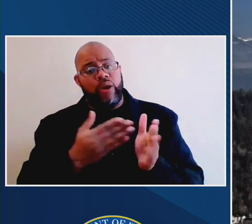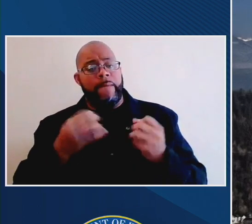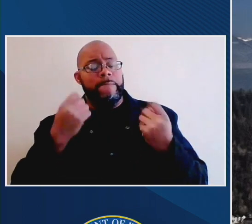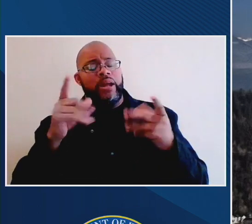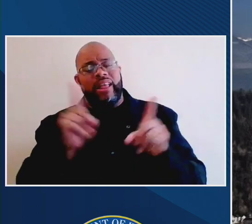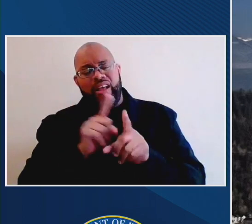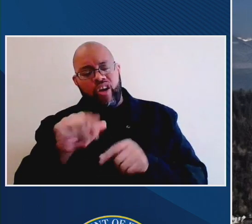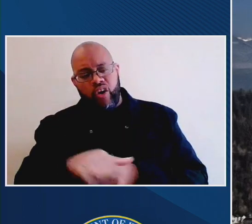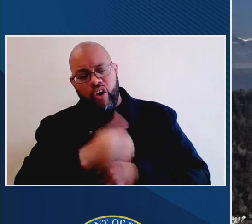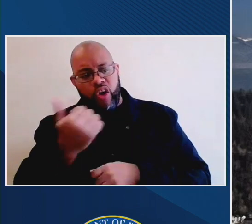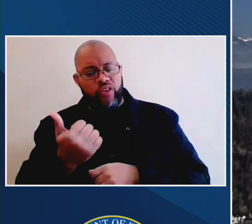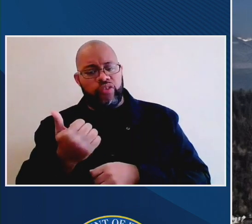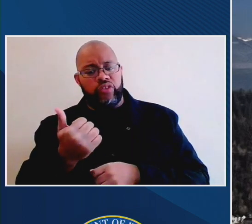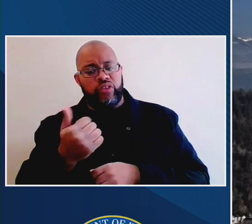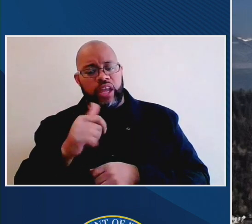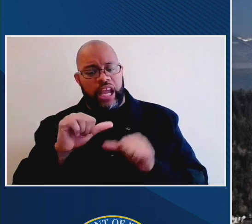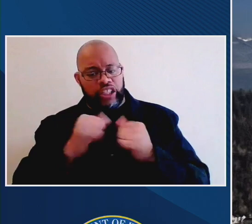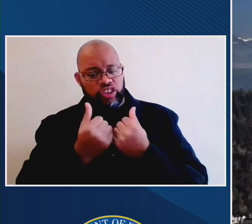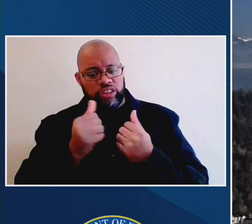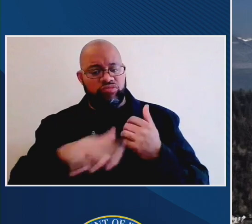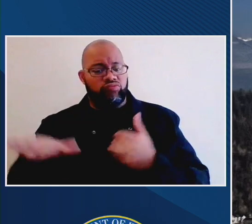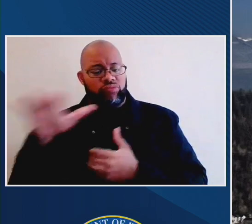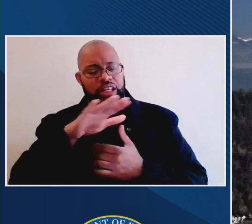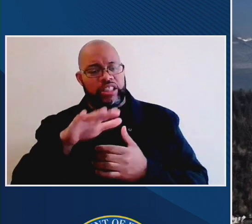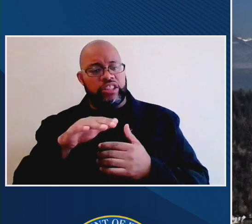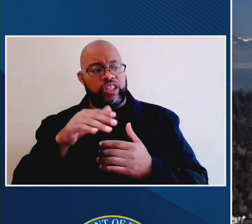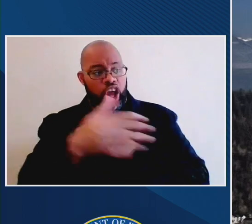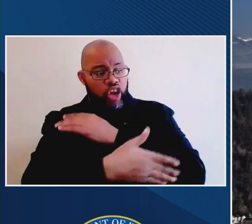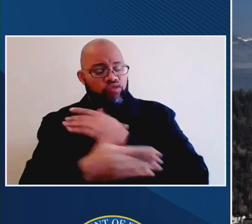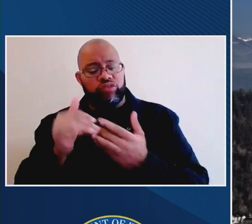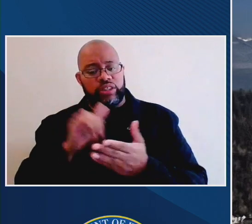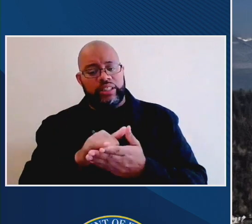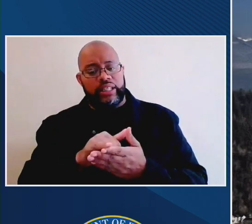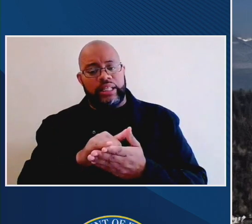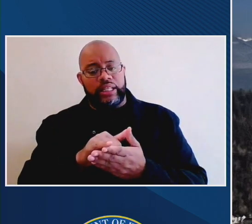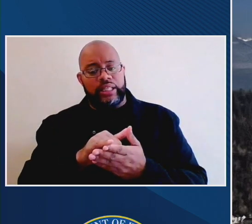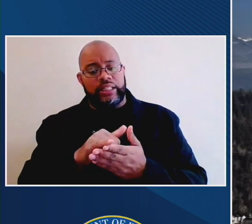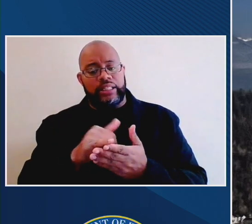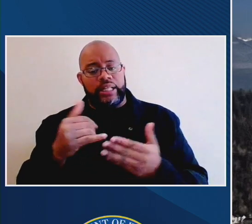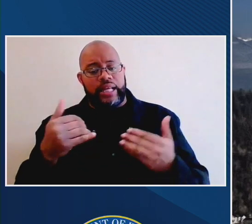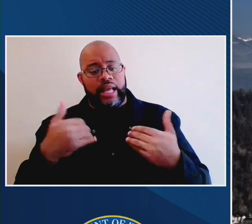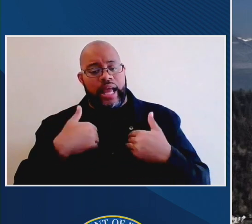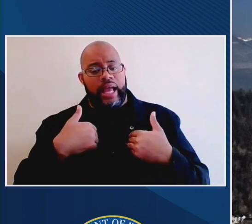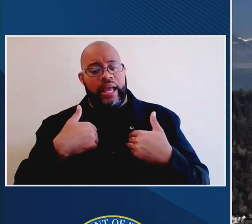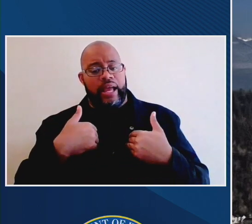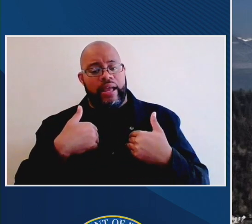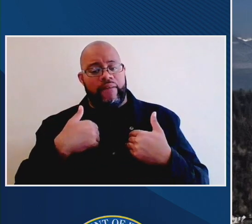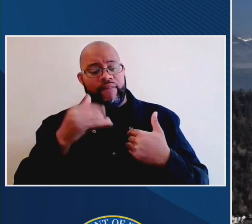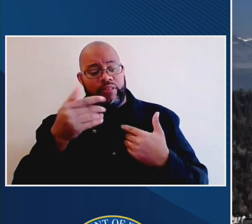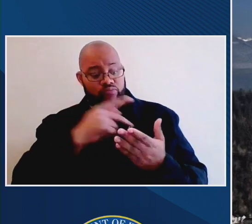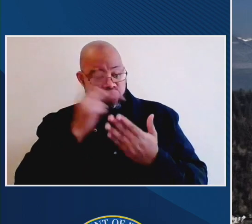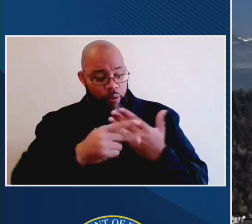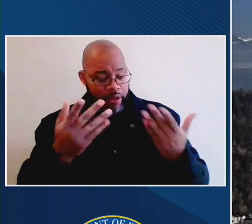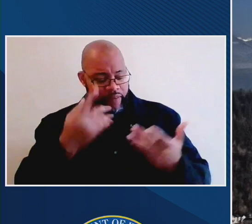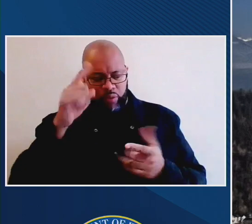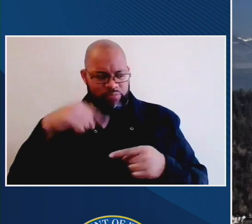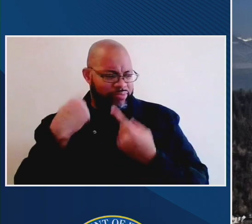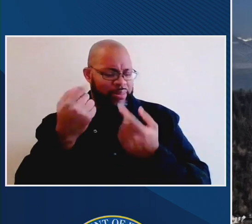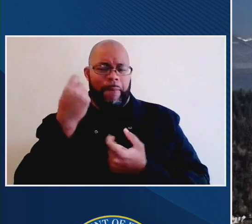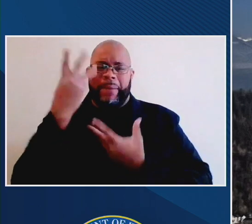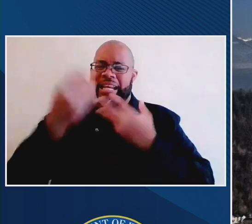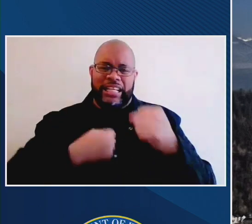We have, I know it seems like we have a lot of time. We still have one more session in February, but thinking of the other